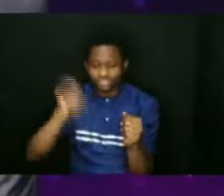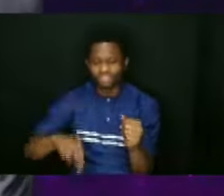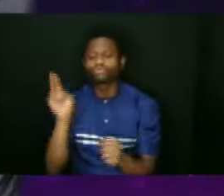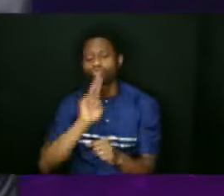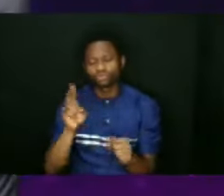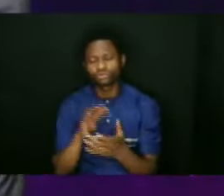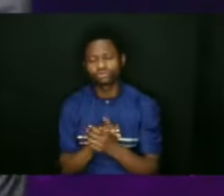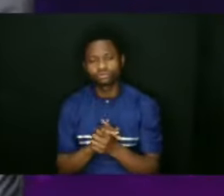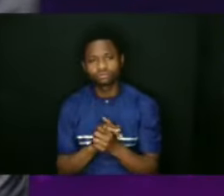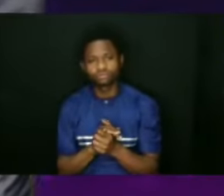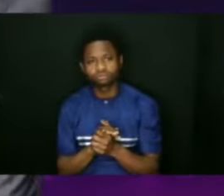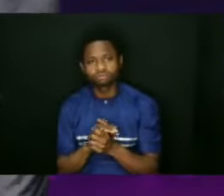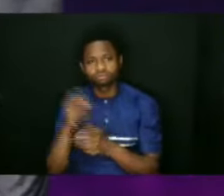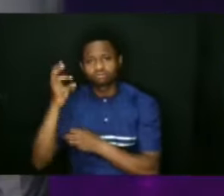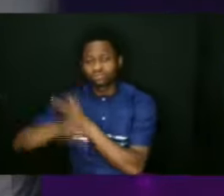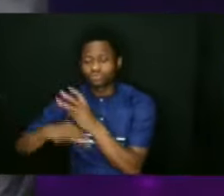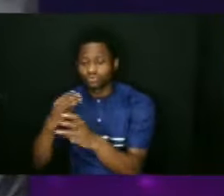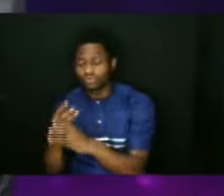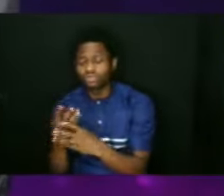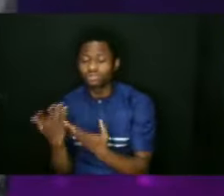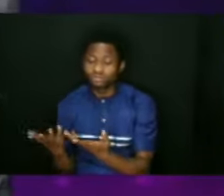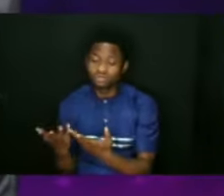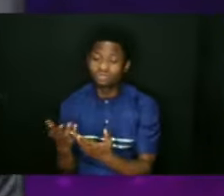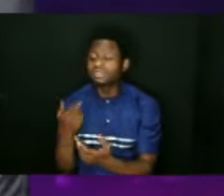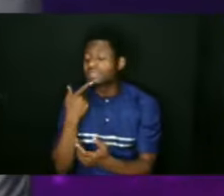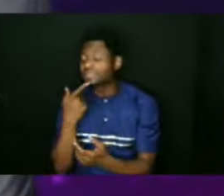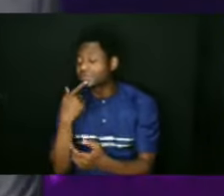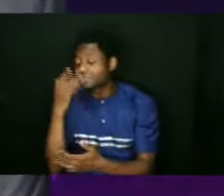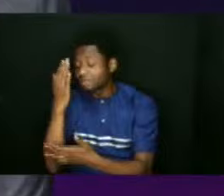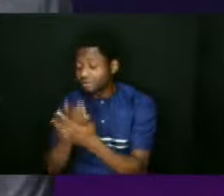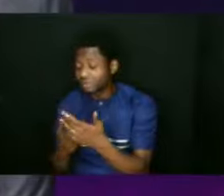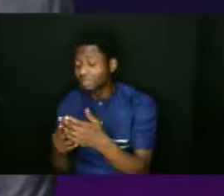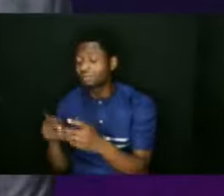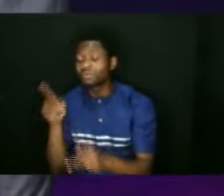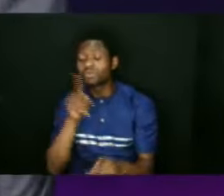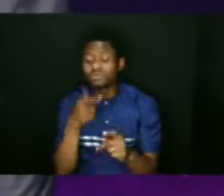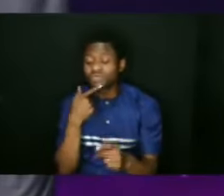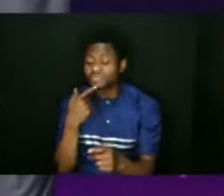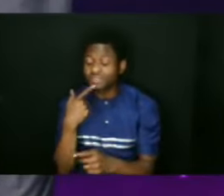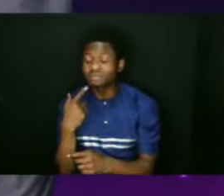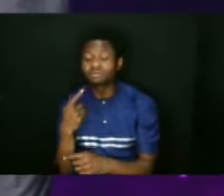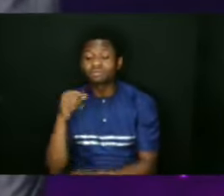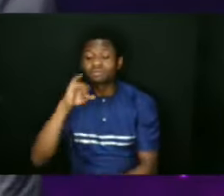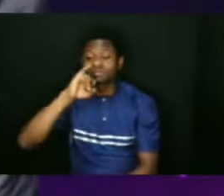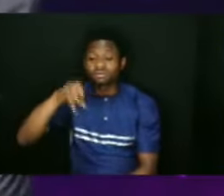The world says some people are jack of all trades, but master of